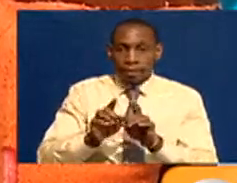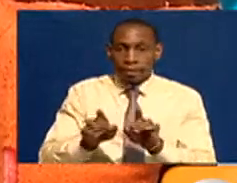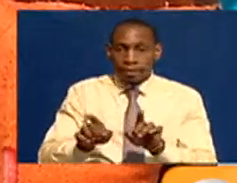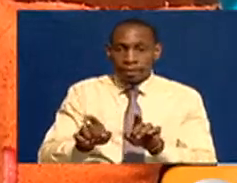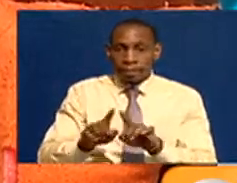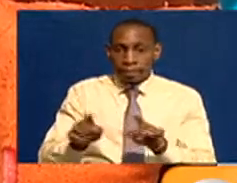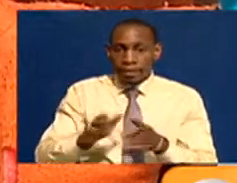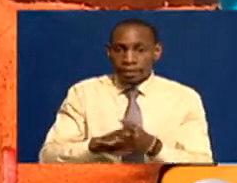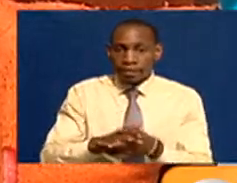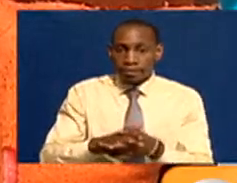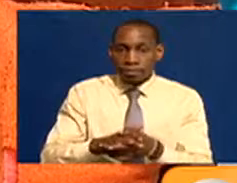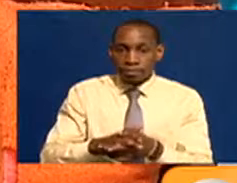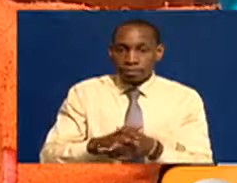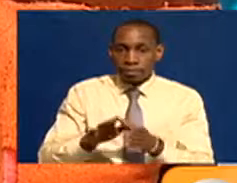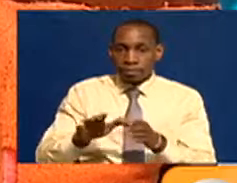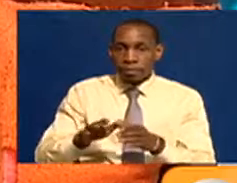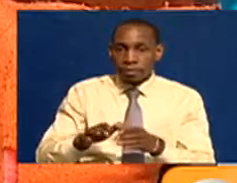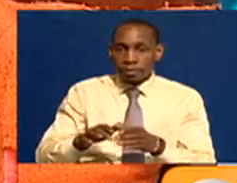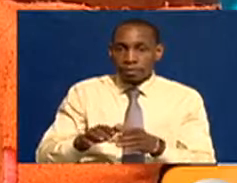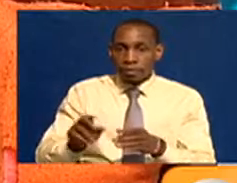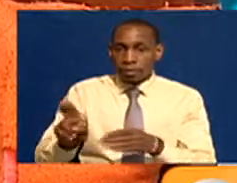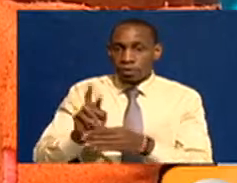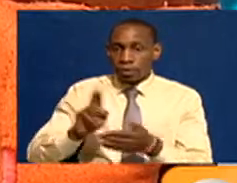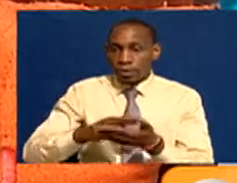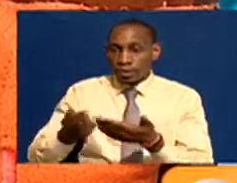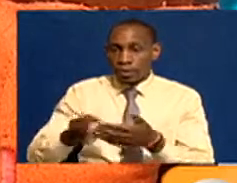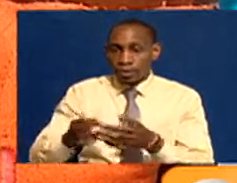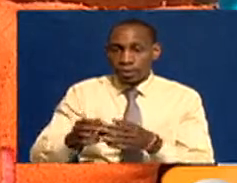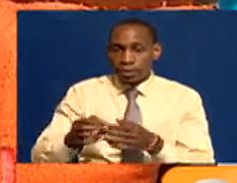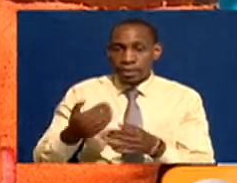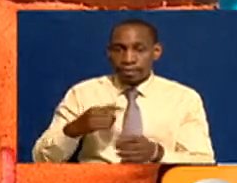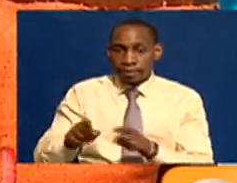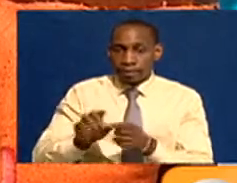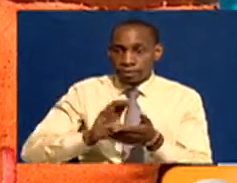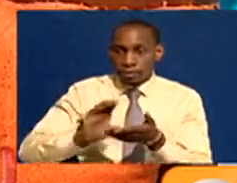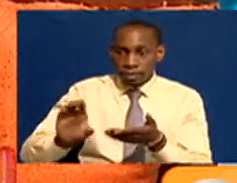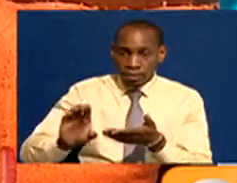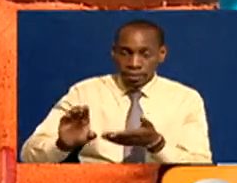is available as a resource in our country and channel it